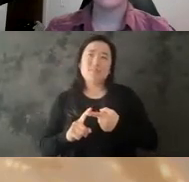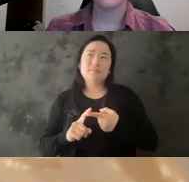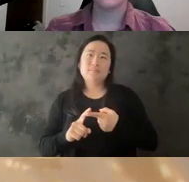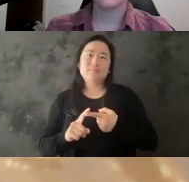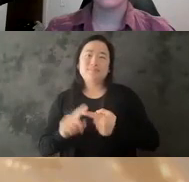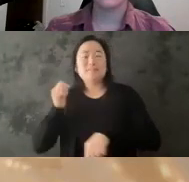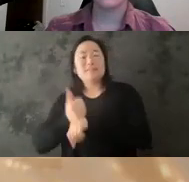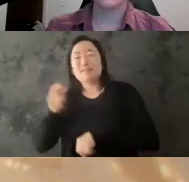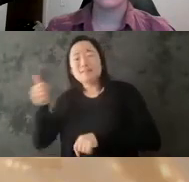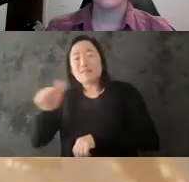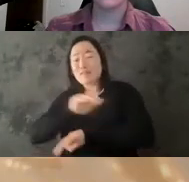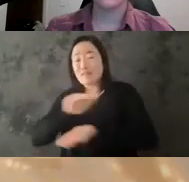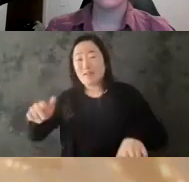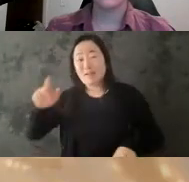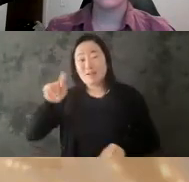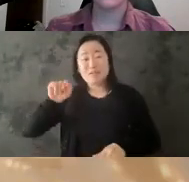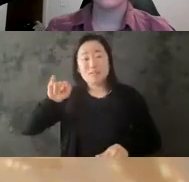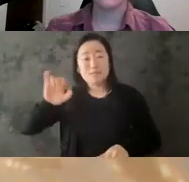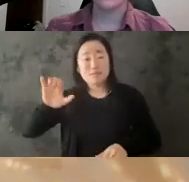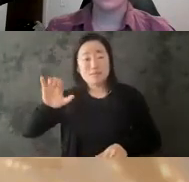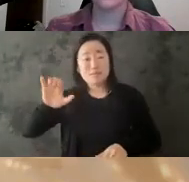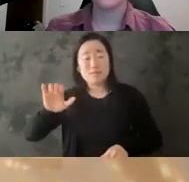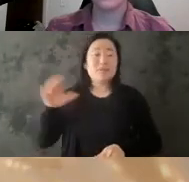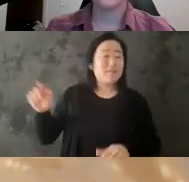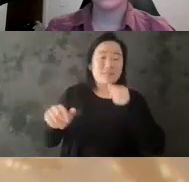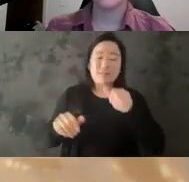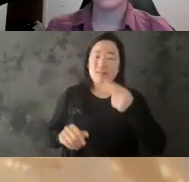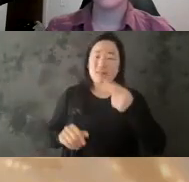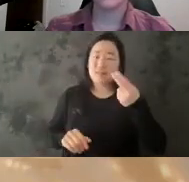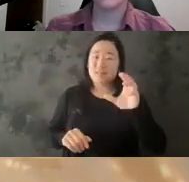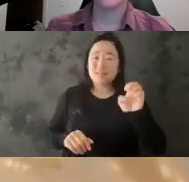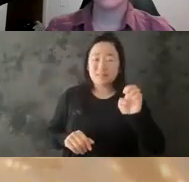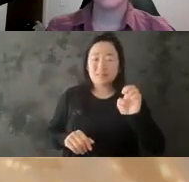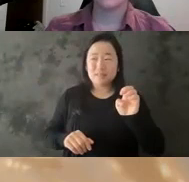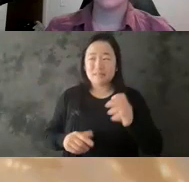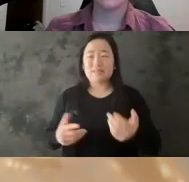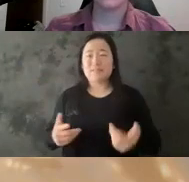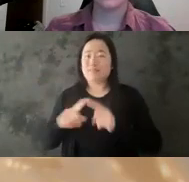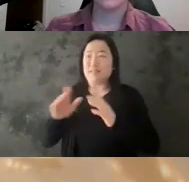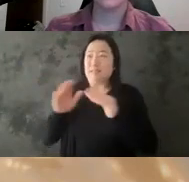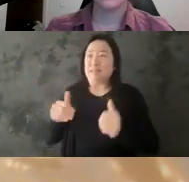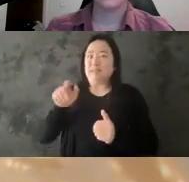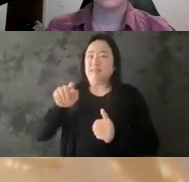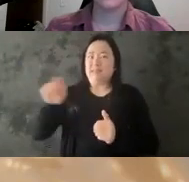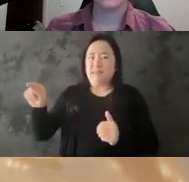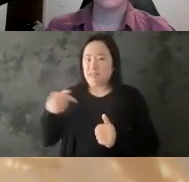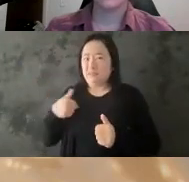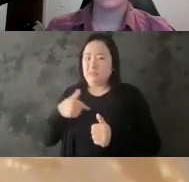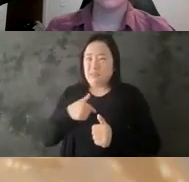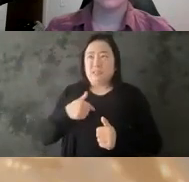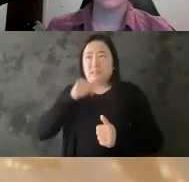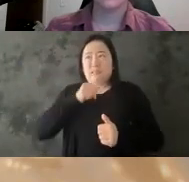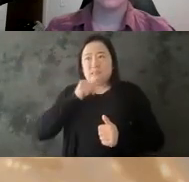but oftentimes they're really not healing centered and engaging those systems. And so just kind of being real about that